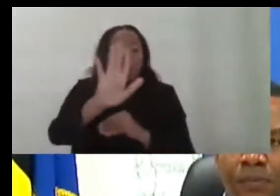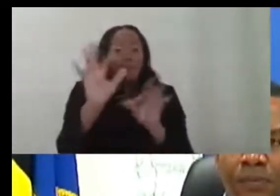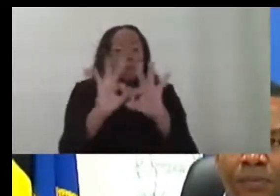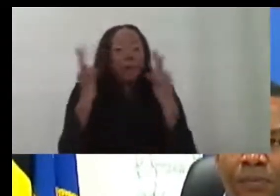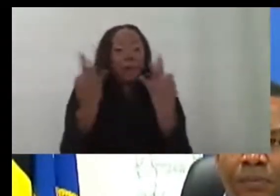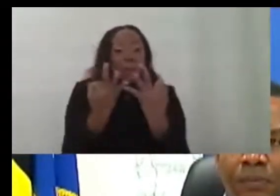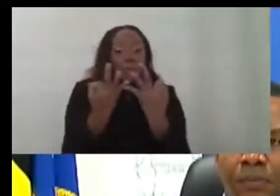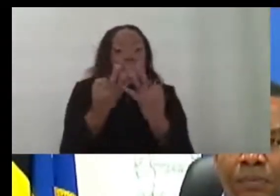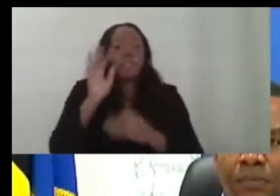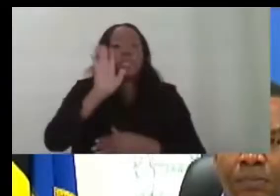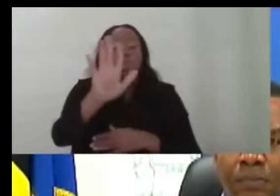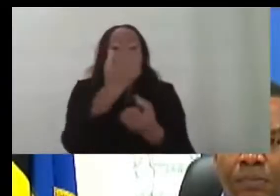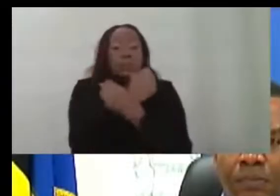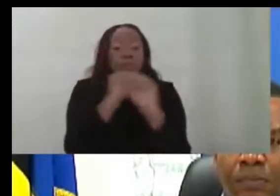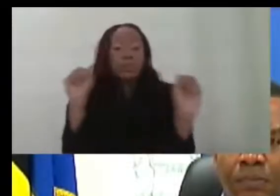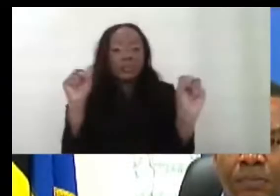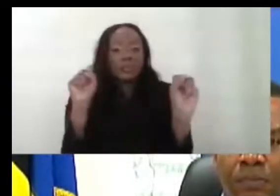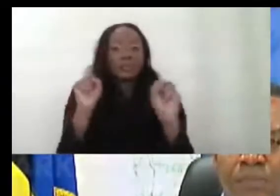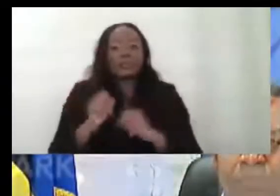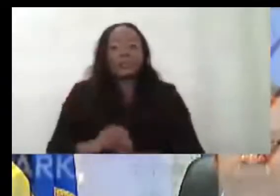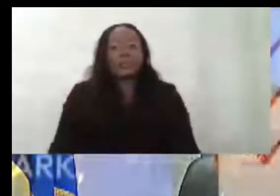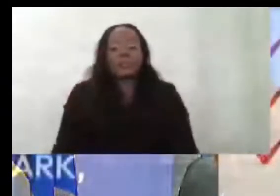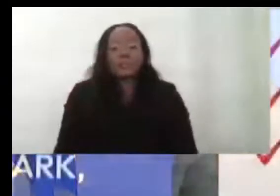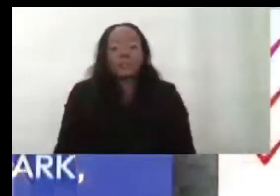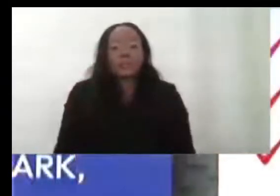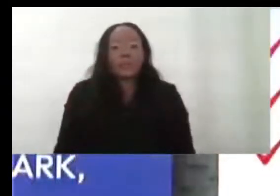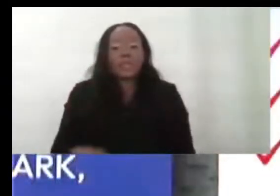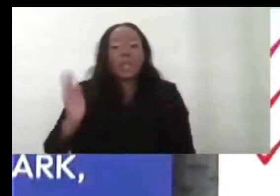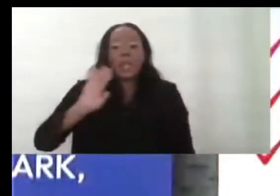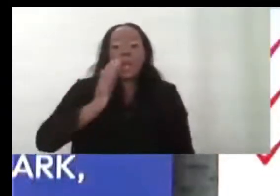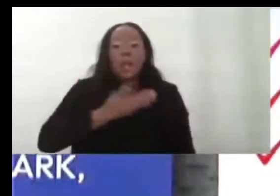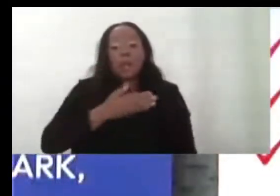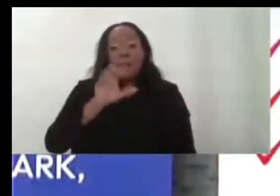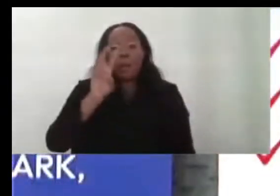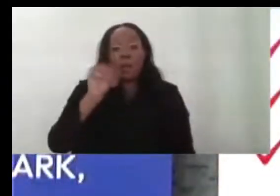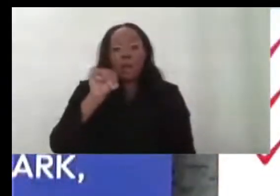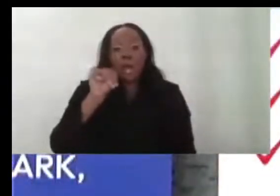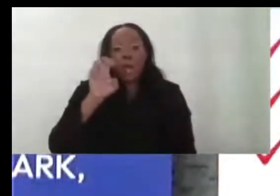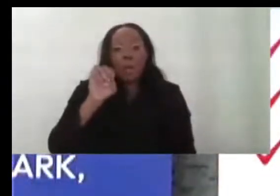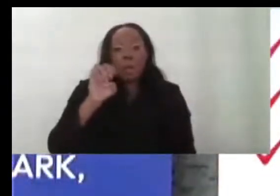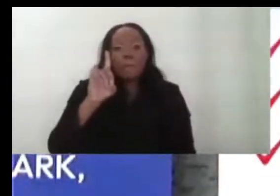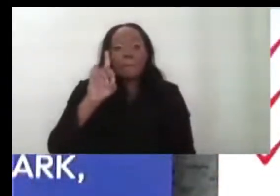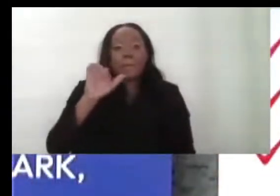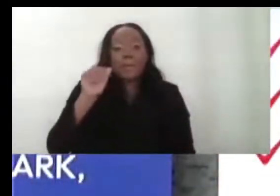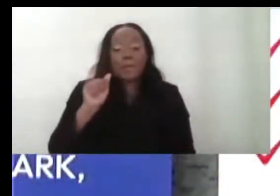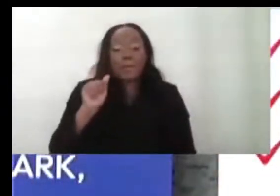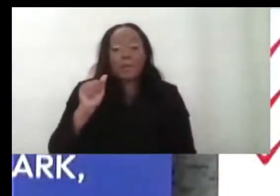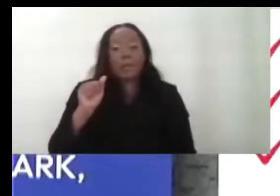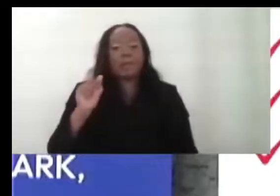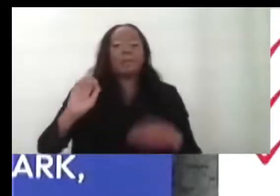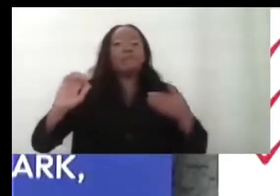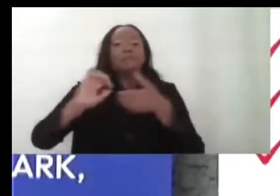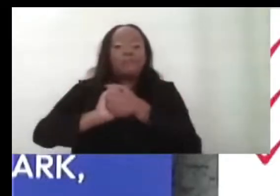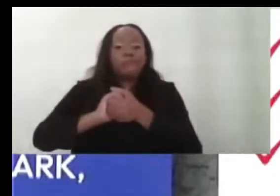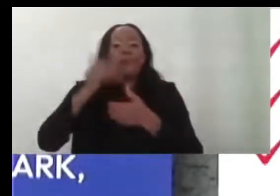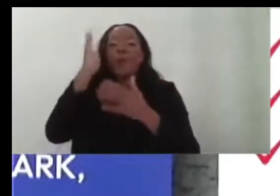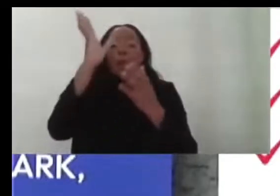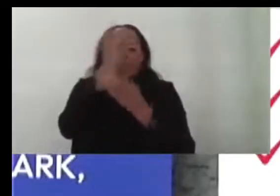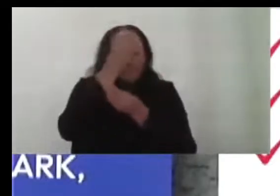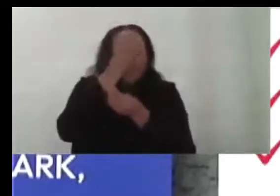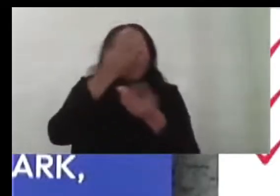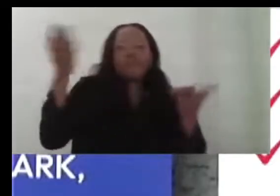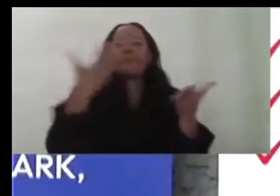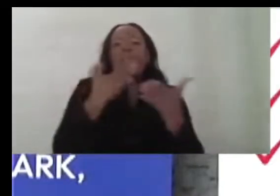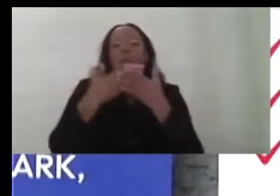safety. Our media partners have assured us that they will continue to provide the necessary